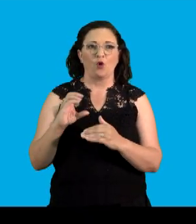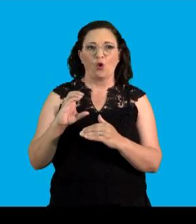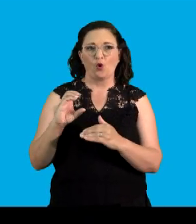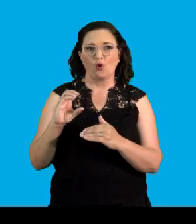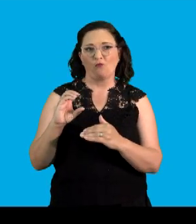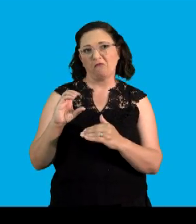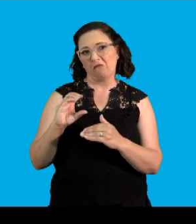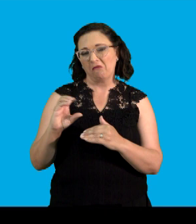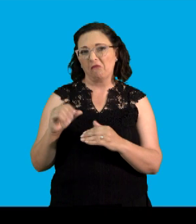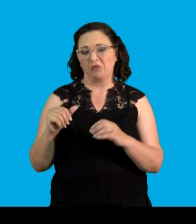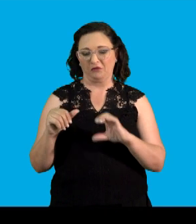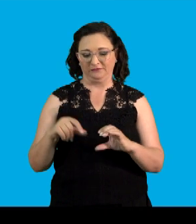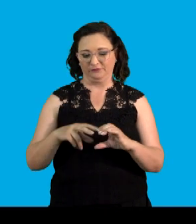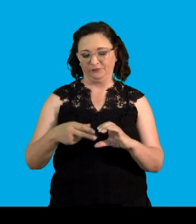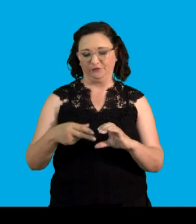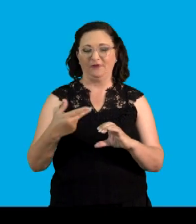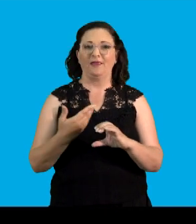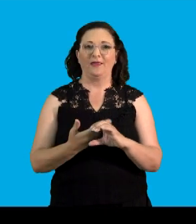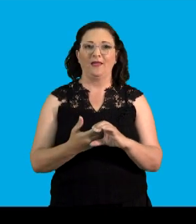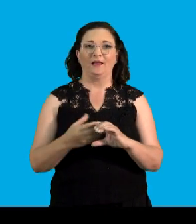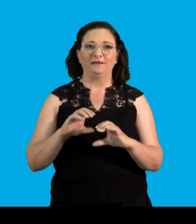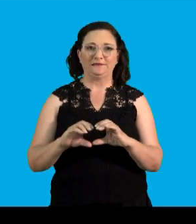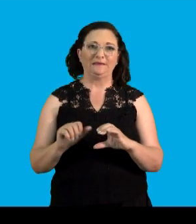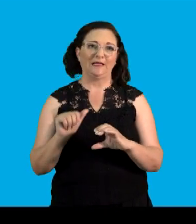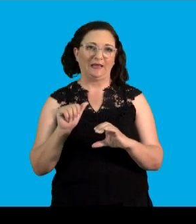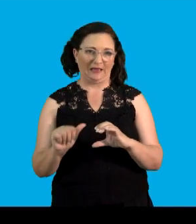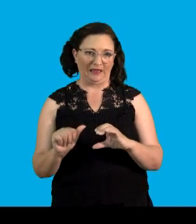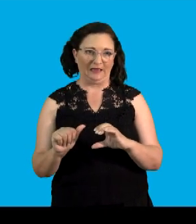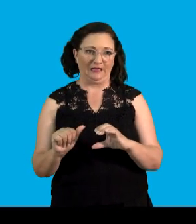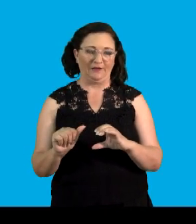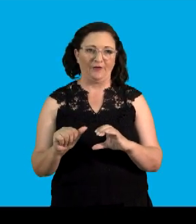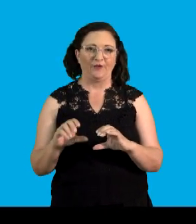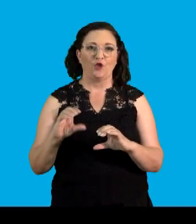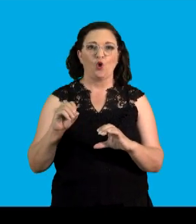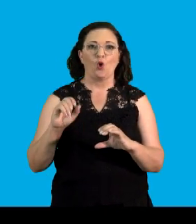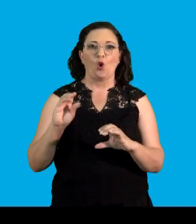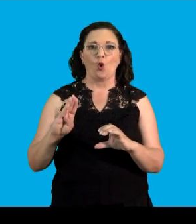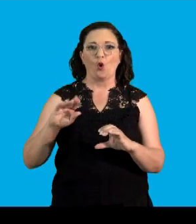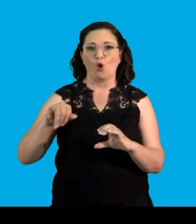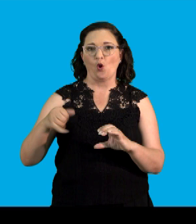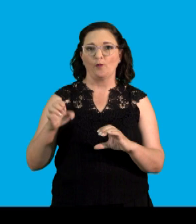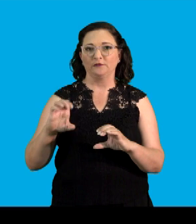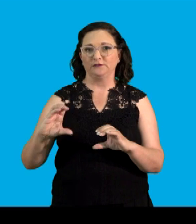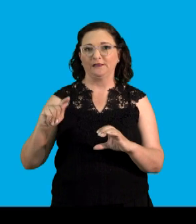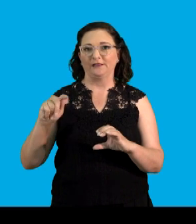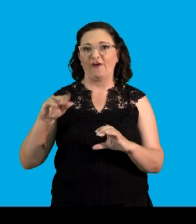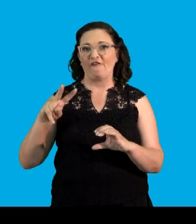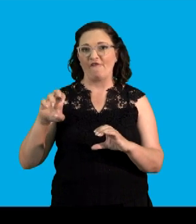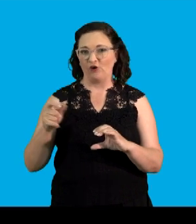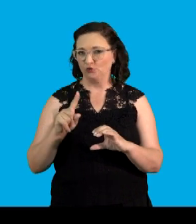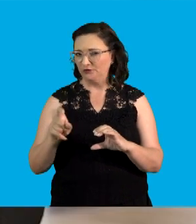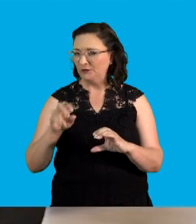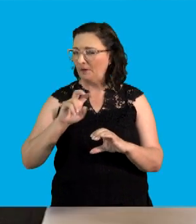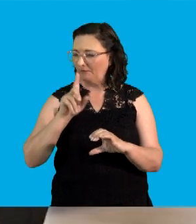section A, whereby you answer everything in section A. These are objective questions. Therefore, you can't give us 2 answers